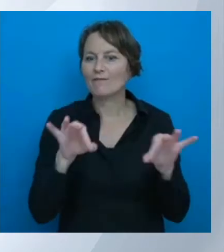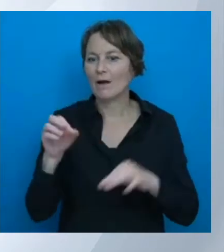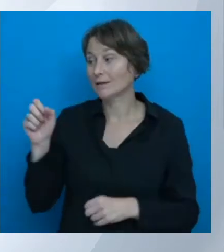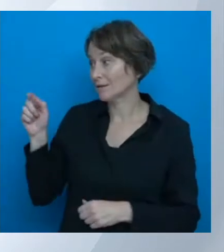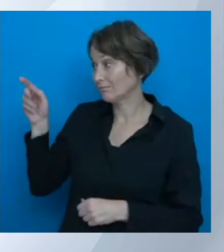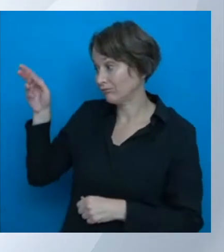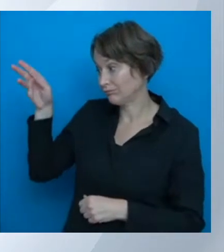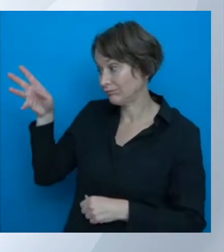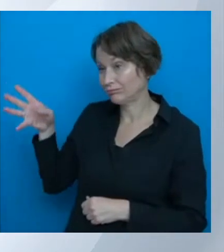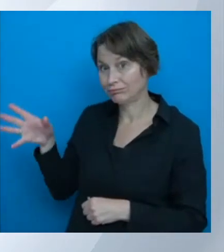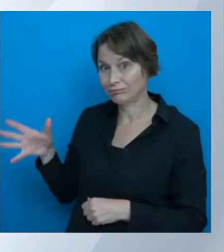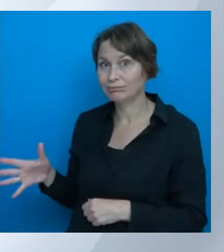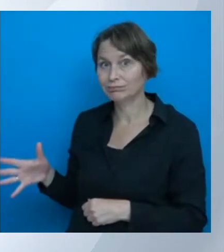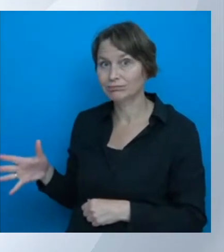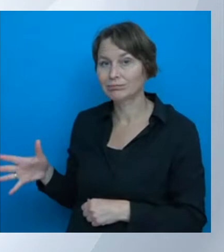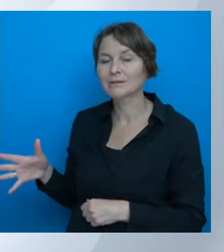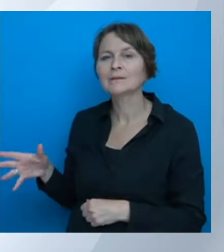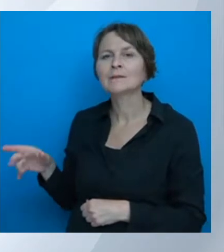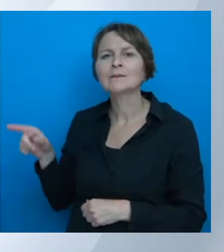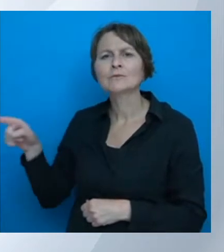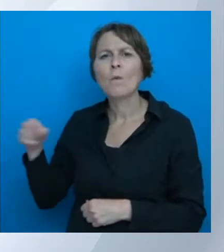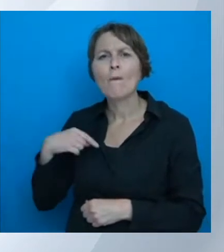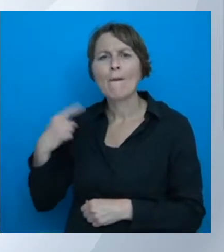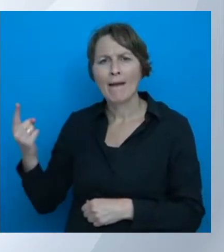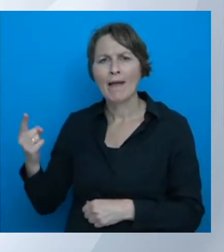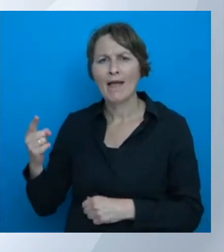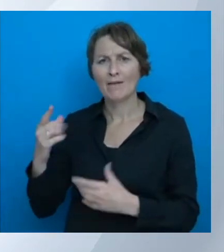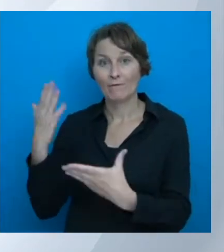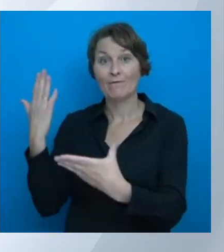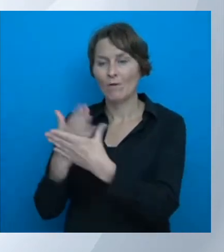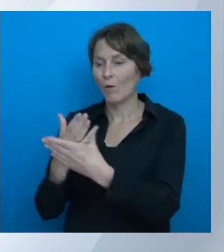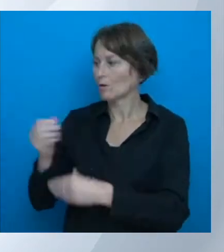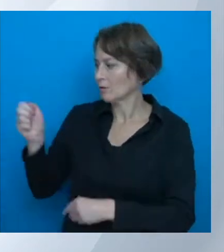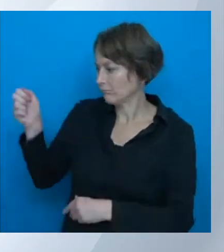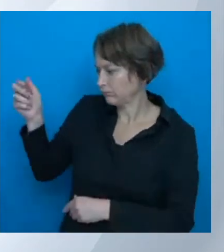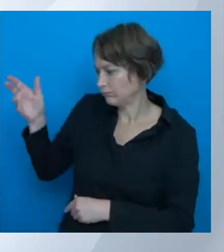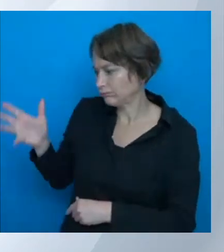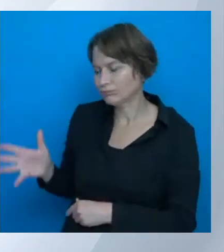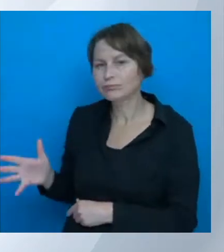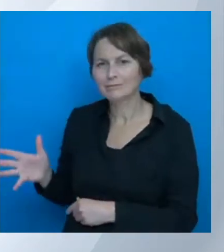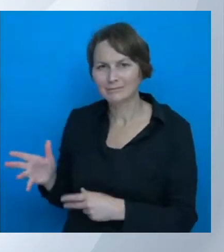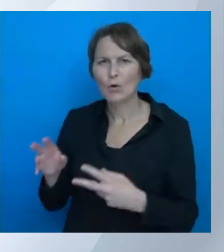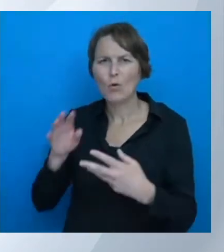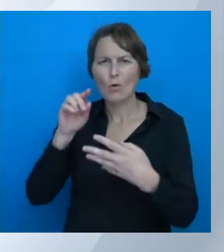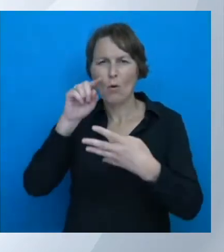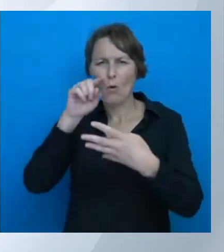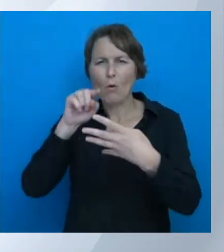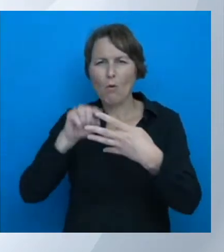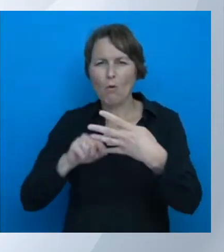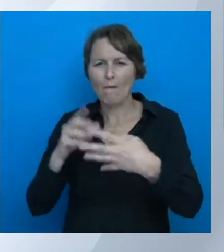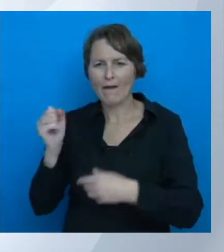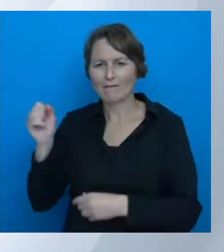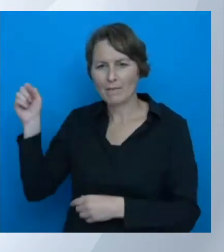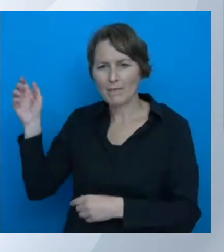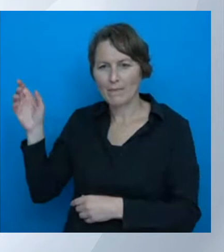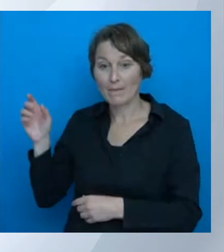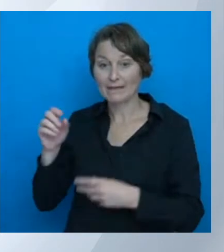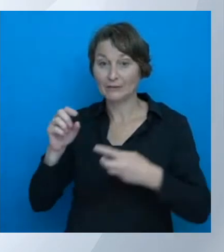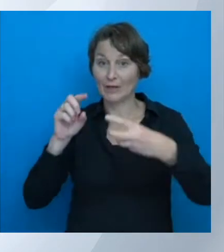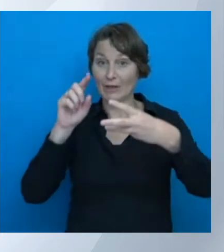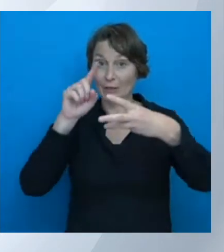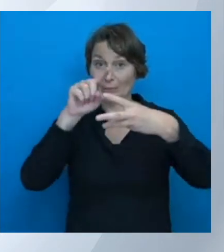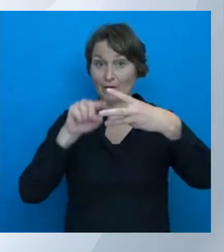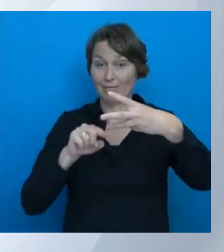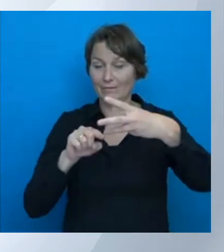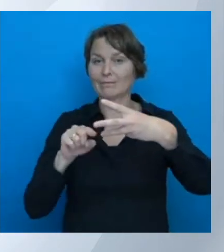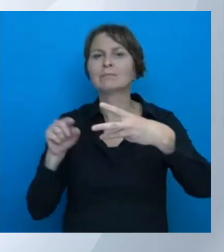a component directory on my folder, pub/sub, state store, and YAML. In this pub/sub and state store, I have